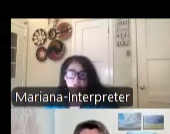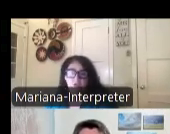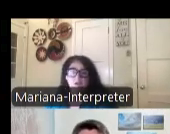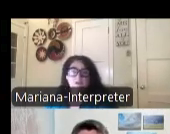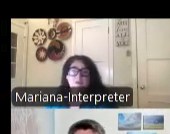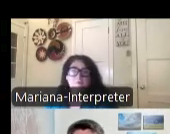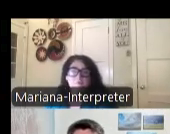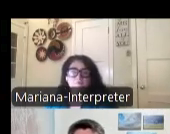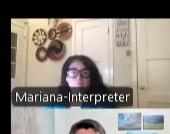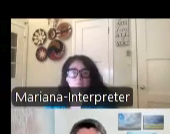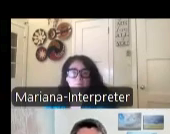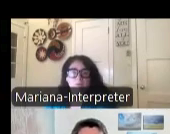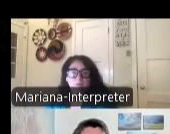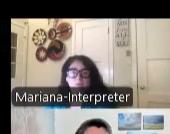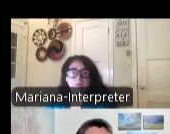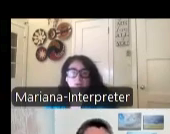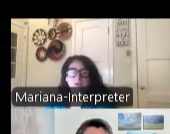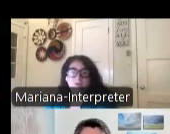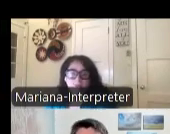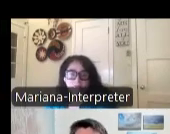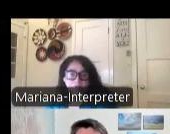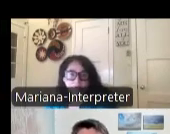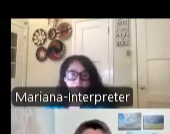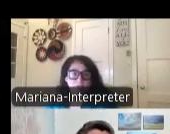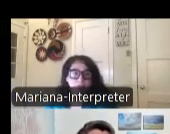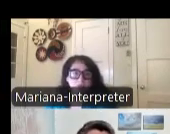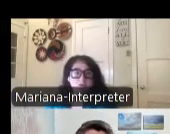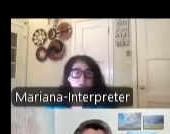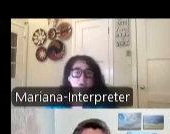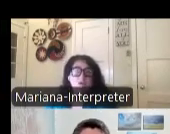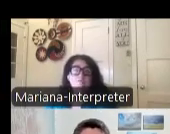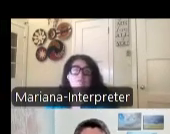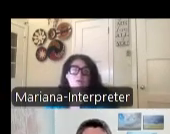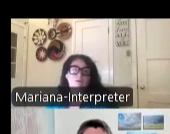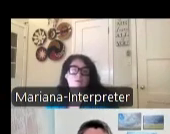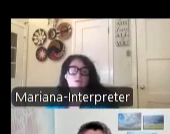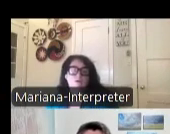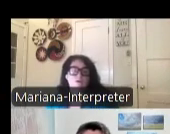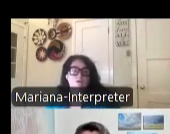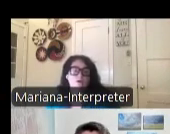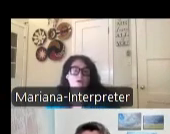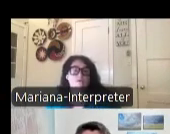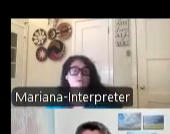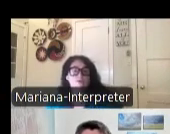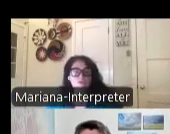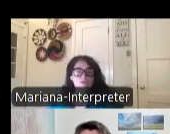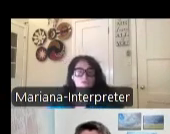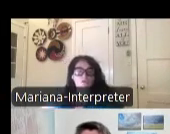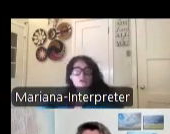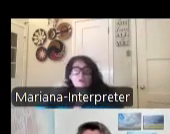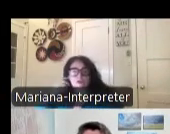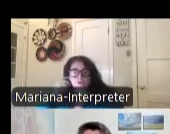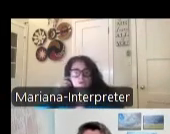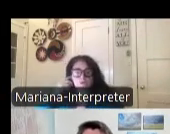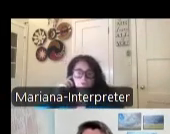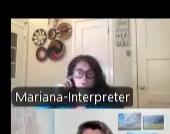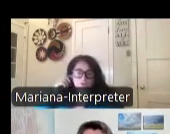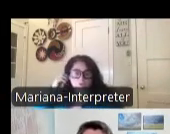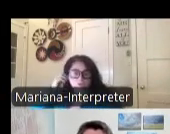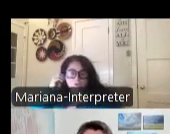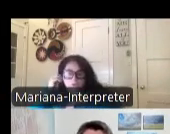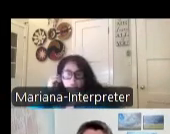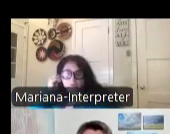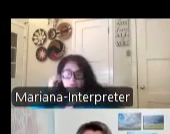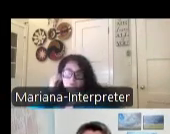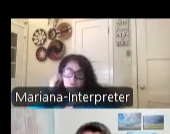by co-managing the risks of things like water scarcity, but also overabundance. The water's still going to be here, but it's going to come in increasingly